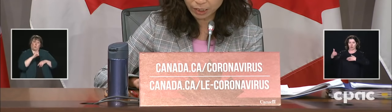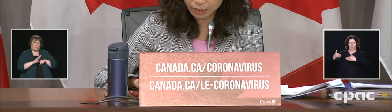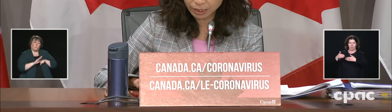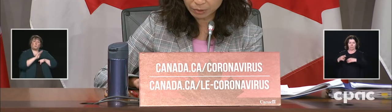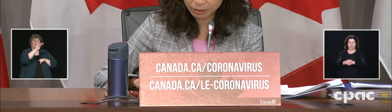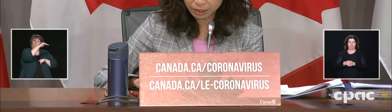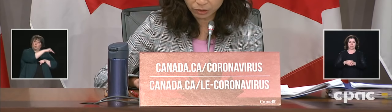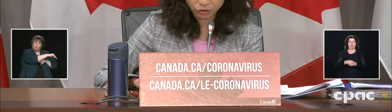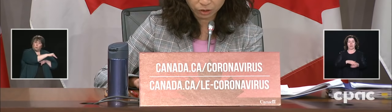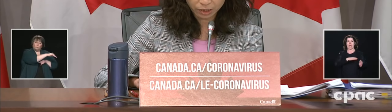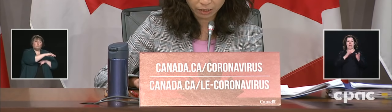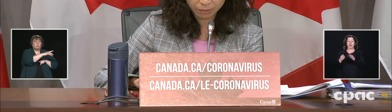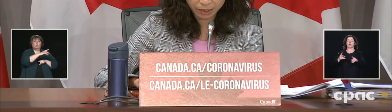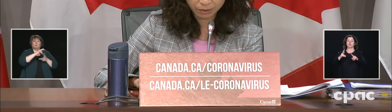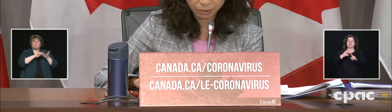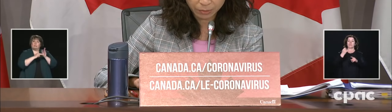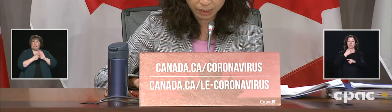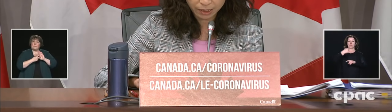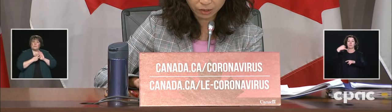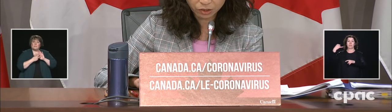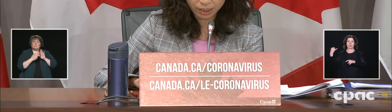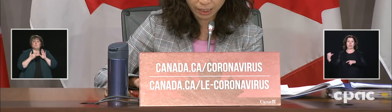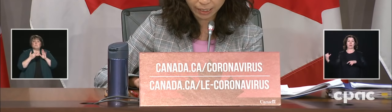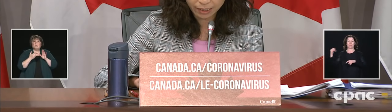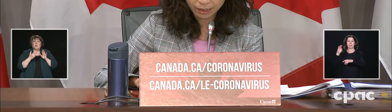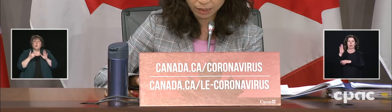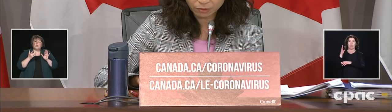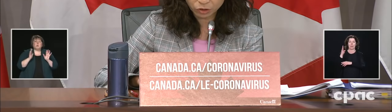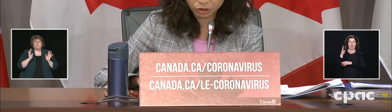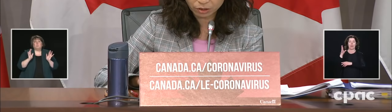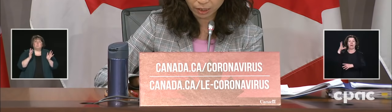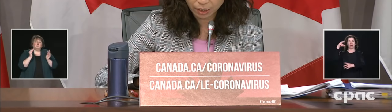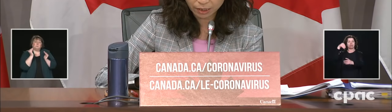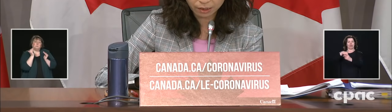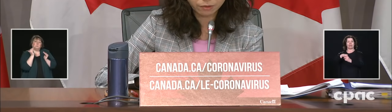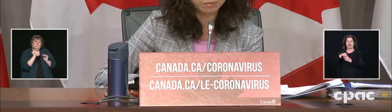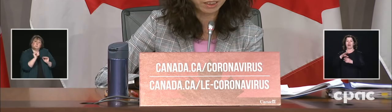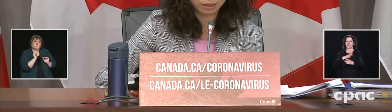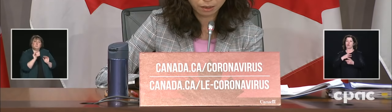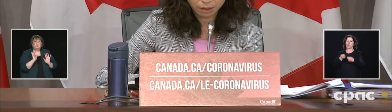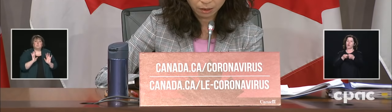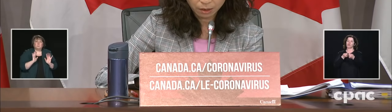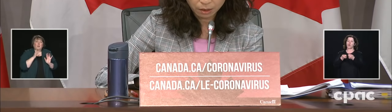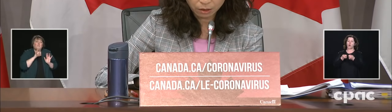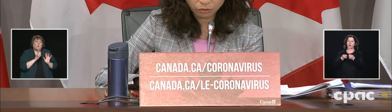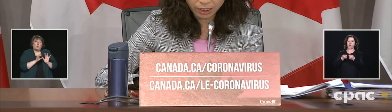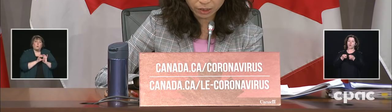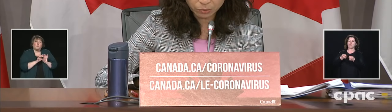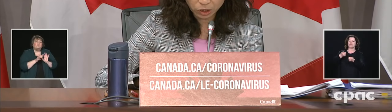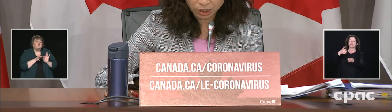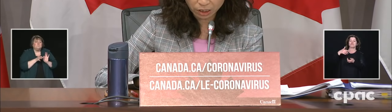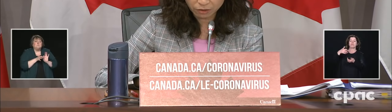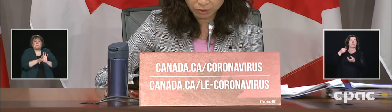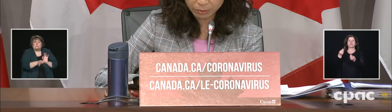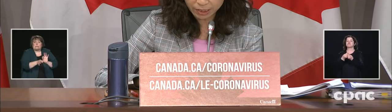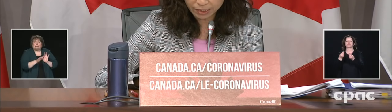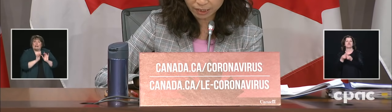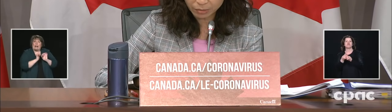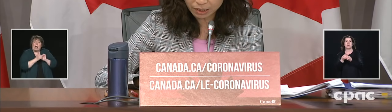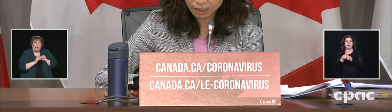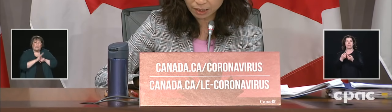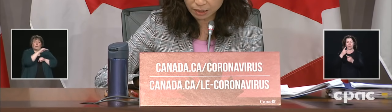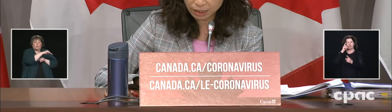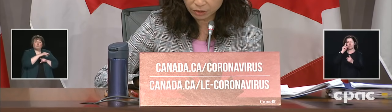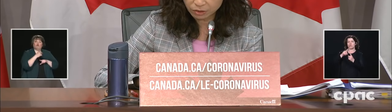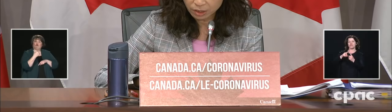where weaker epidemic controls have been implemented to delay and reduce the height of the peak. The green smaller curve represents